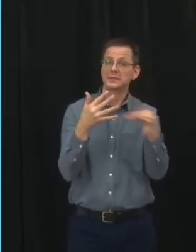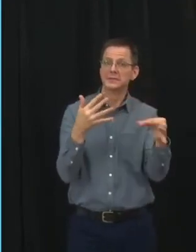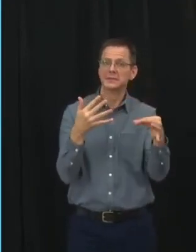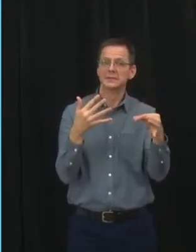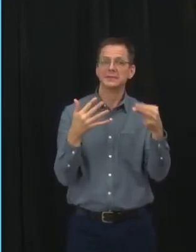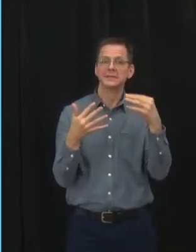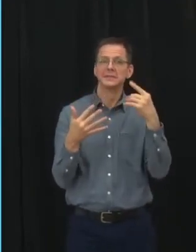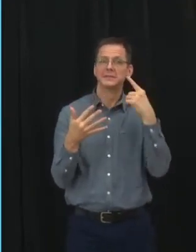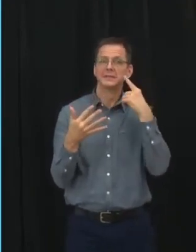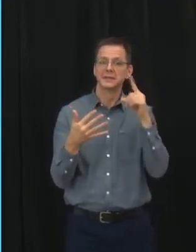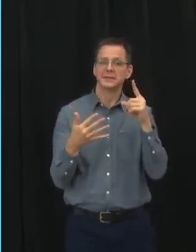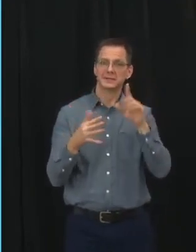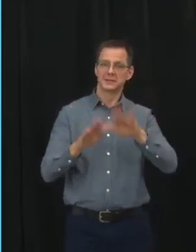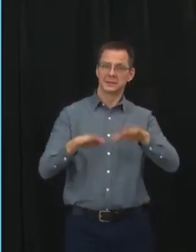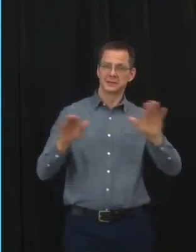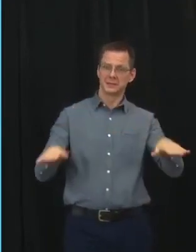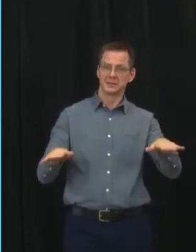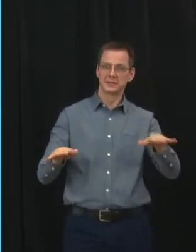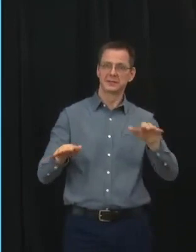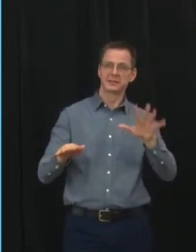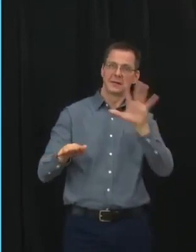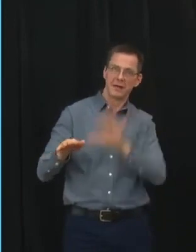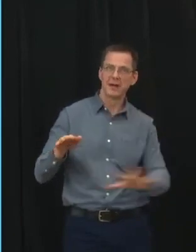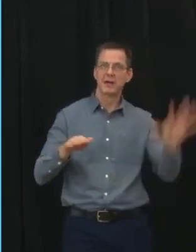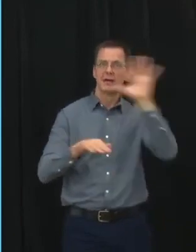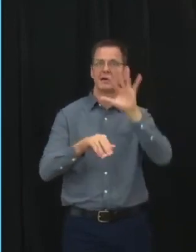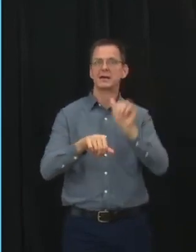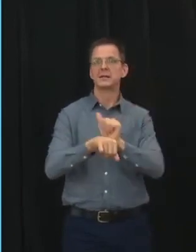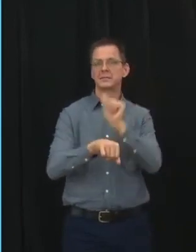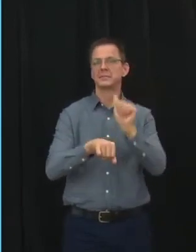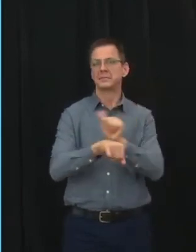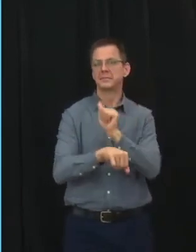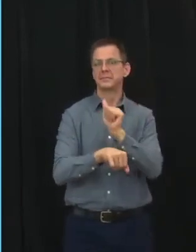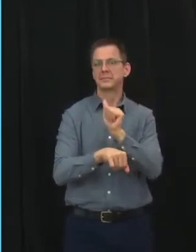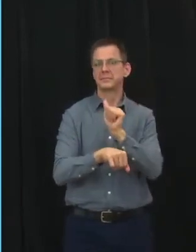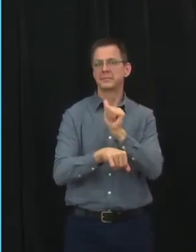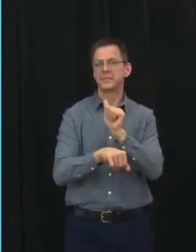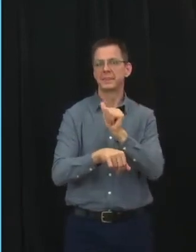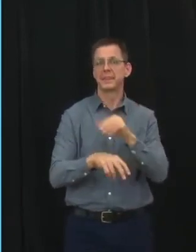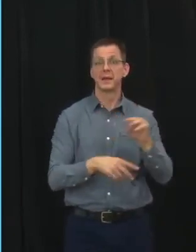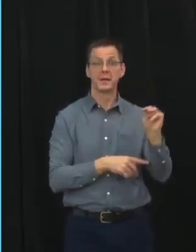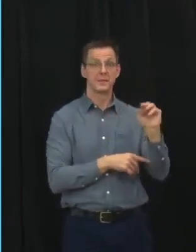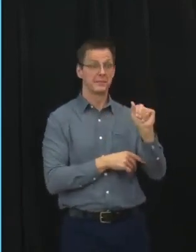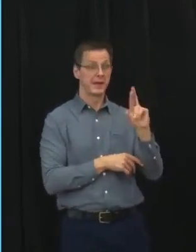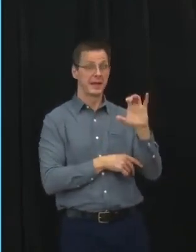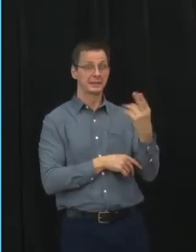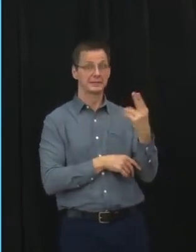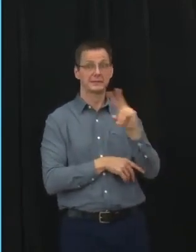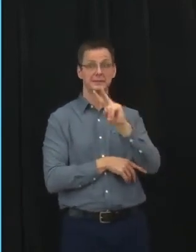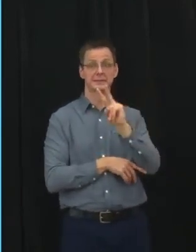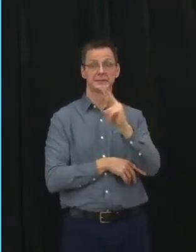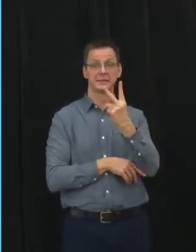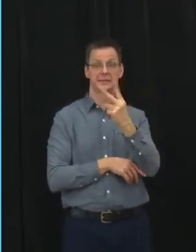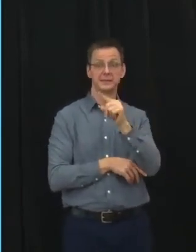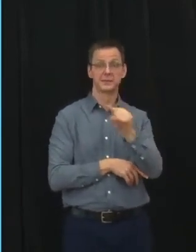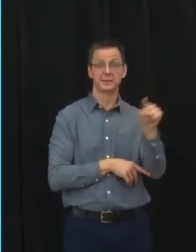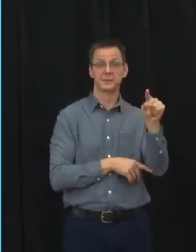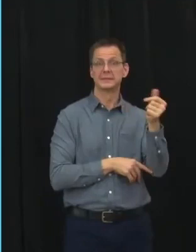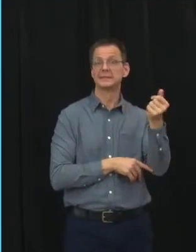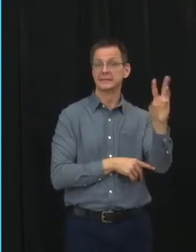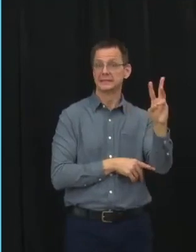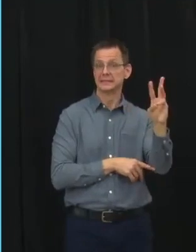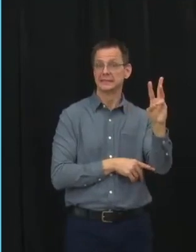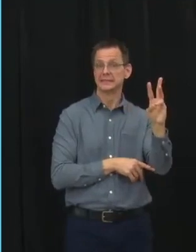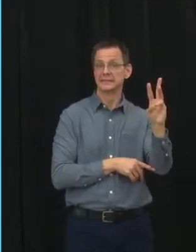across the province. From March 2nd to 16 AHS clinics across the province will offer